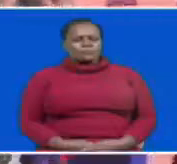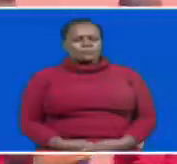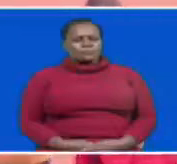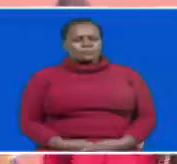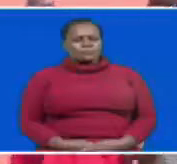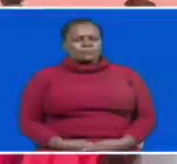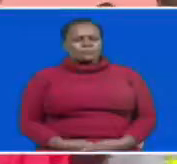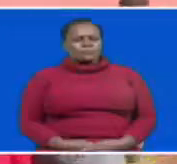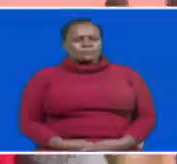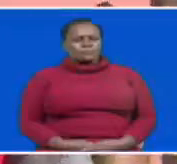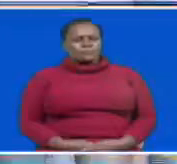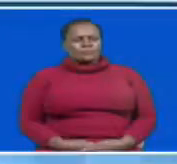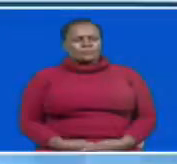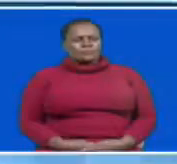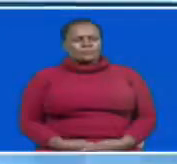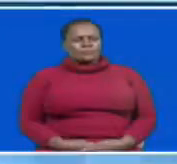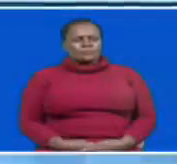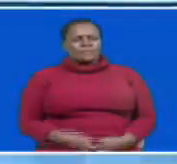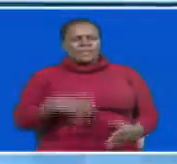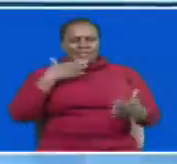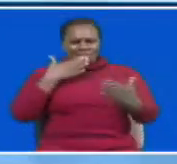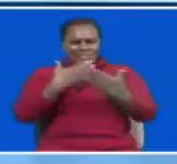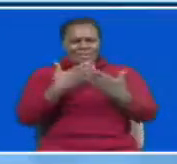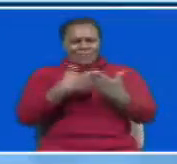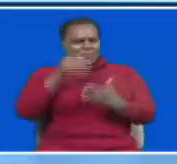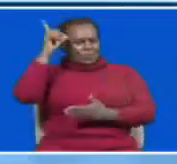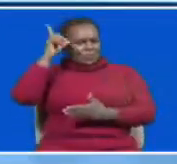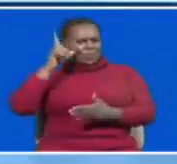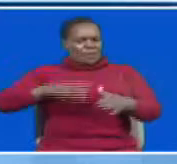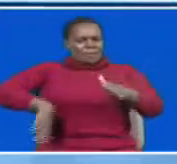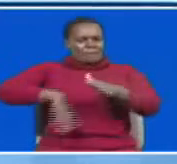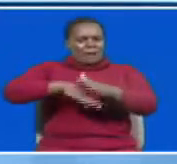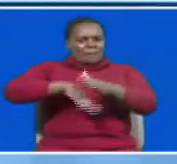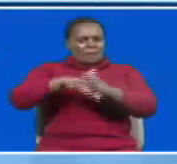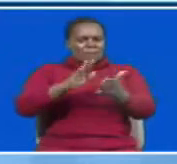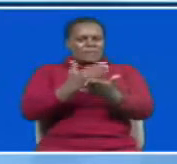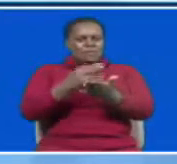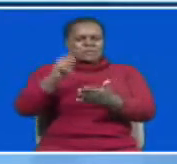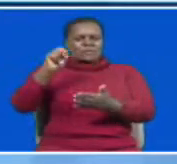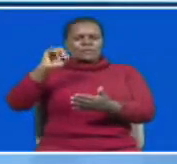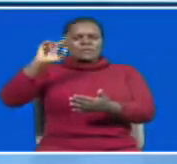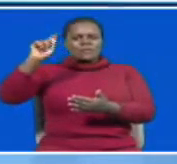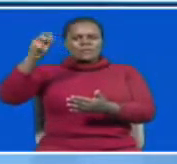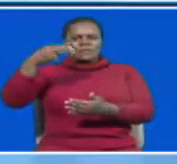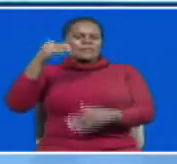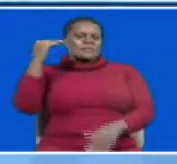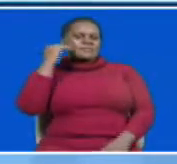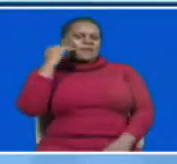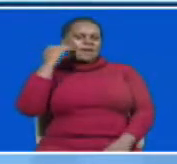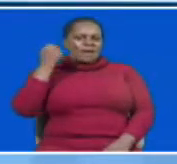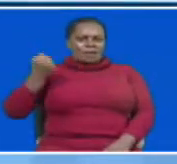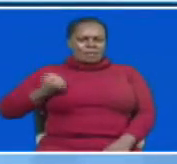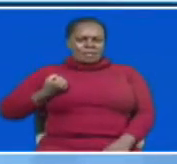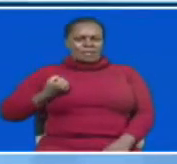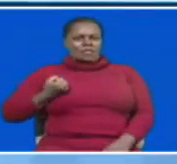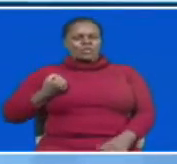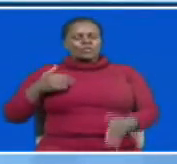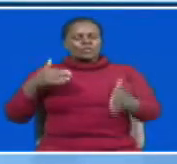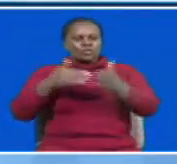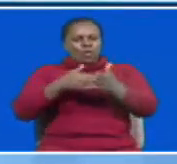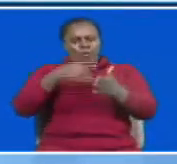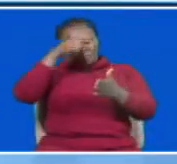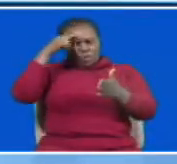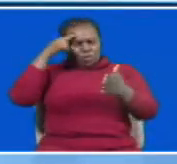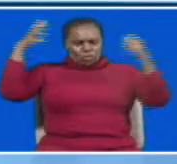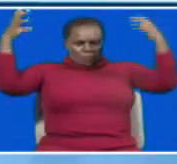Wasingishu County. Thank you, Elvis, for that. A football match between Tharaka Nithi and Siaya ladies had to be abandoned due to